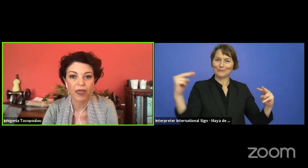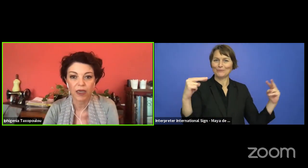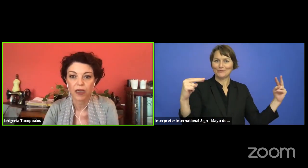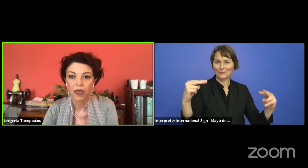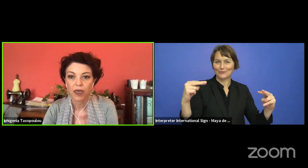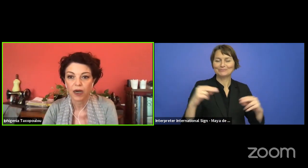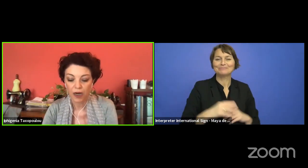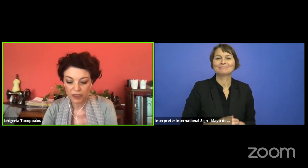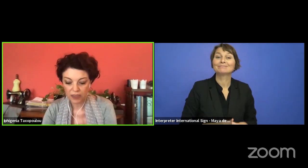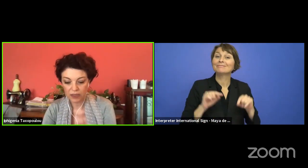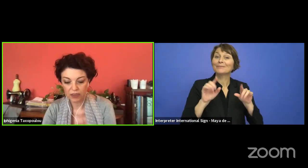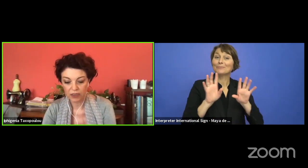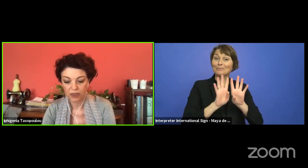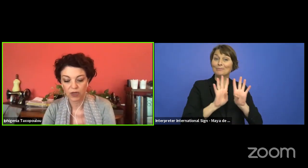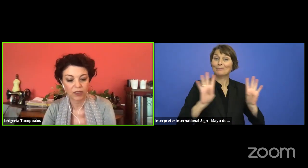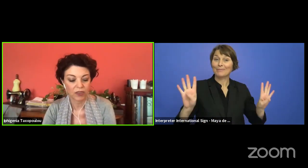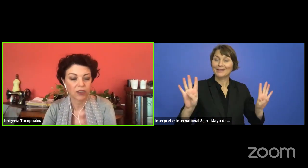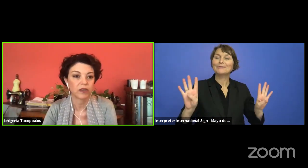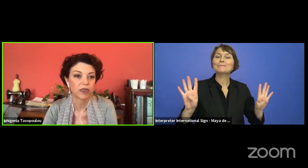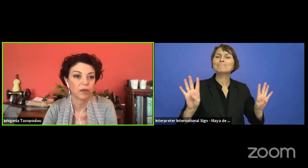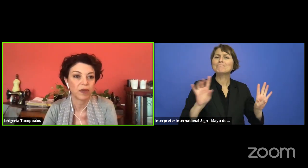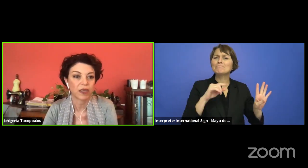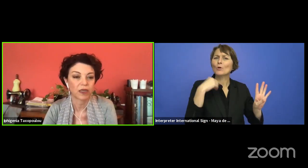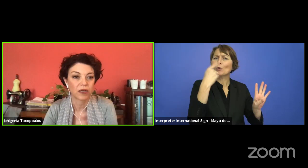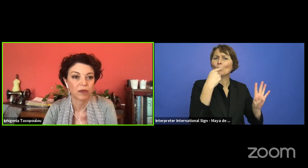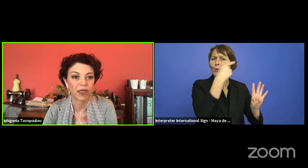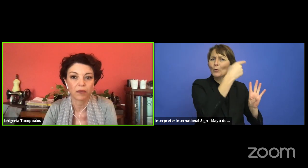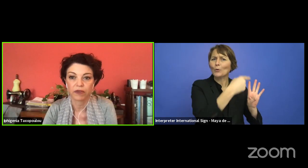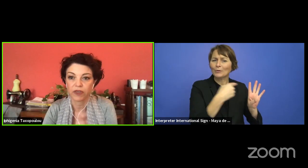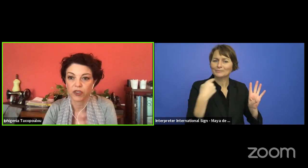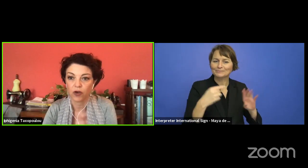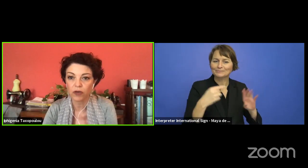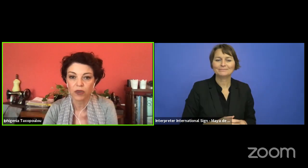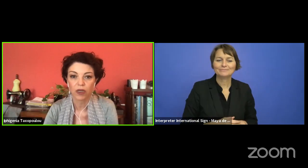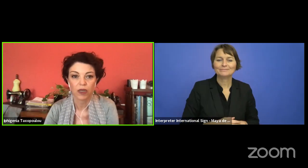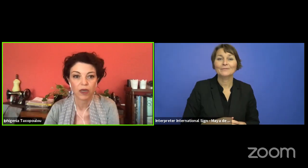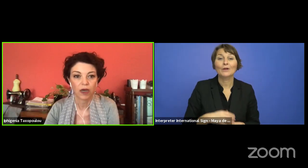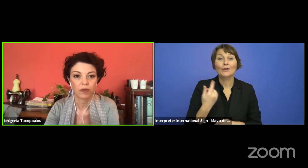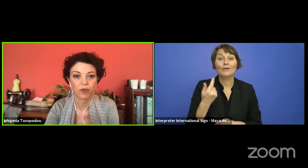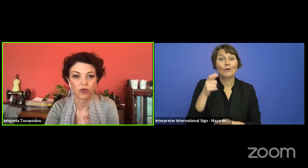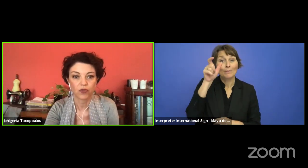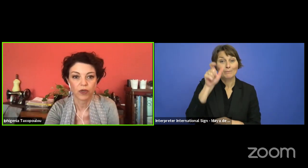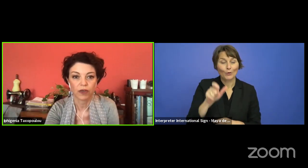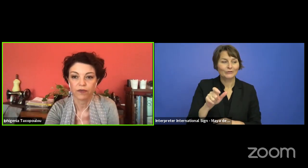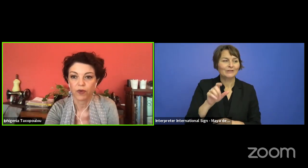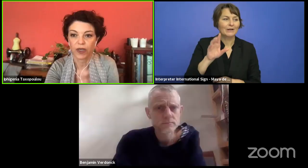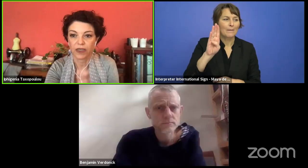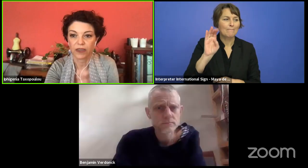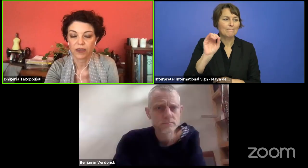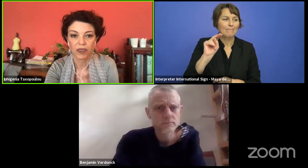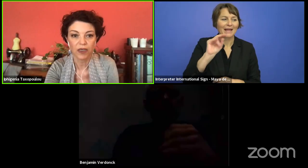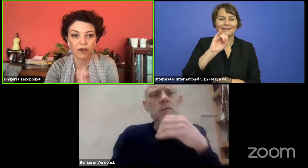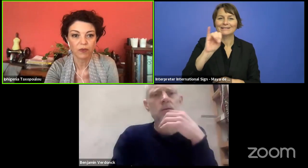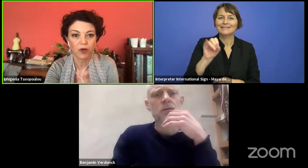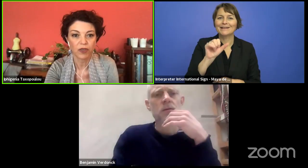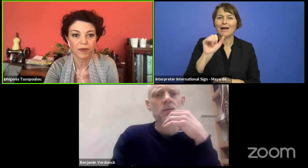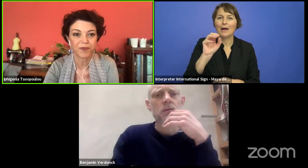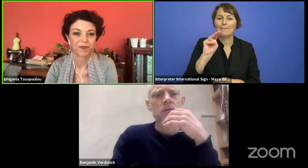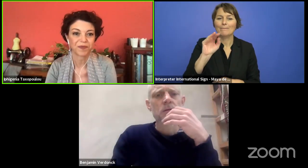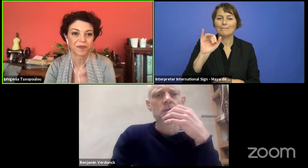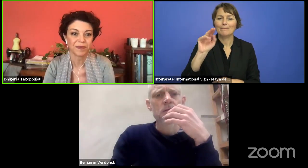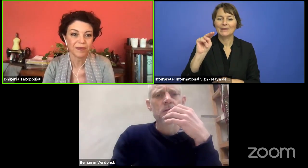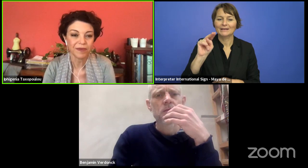by artist, writer, and theater maker Benjamin Verdonck. I'm not sure if we can see